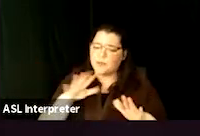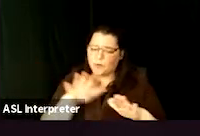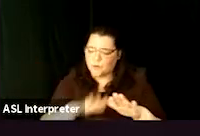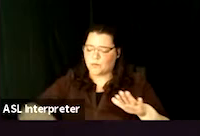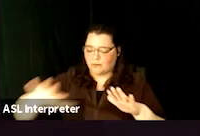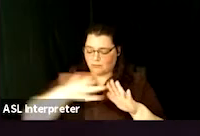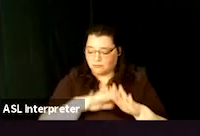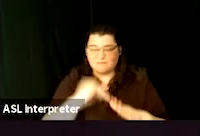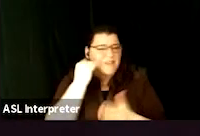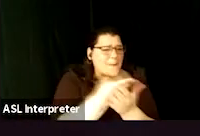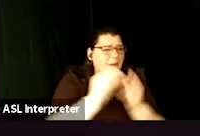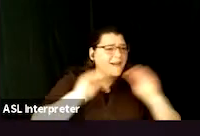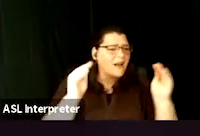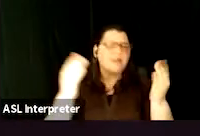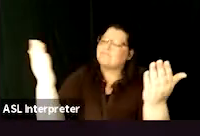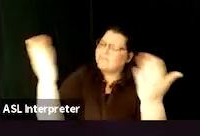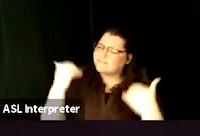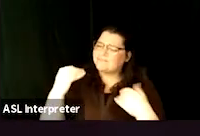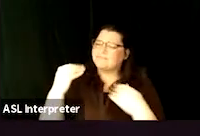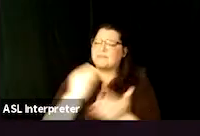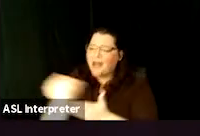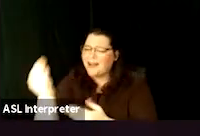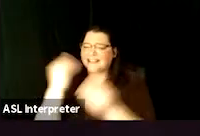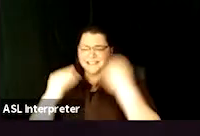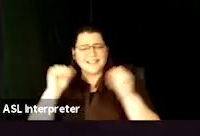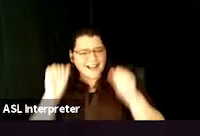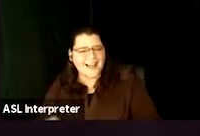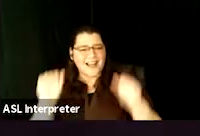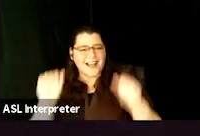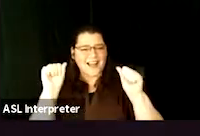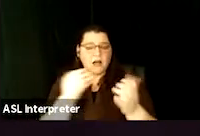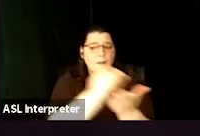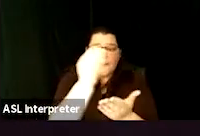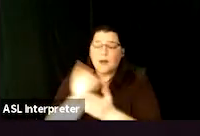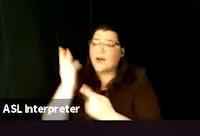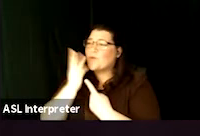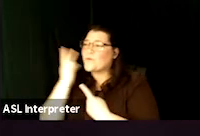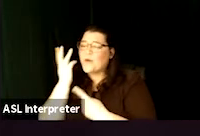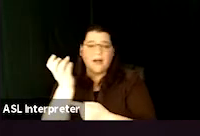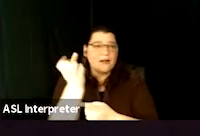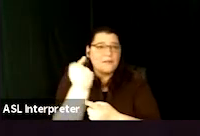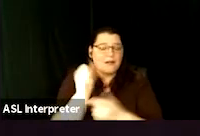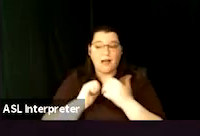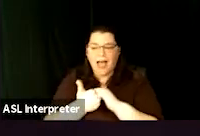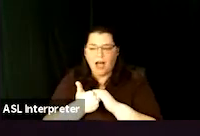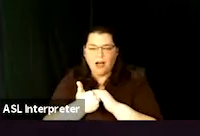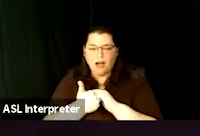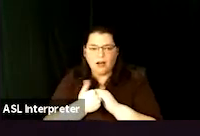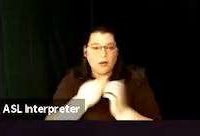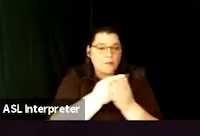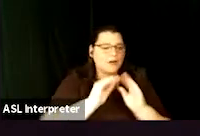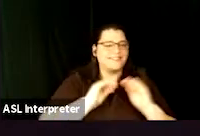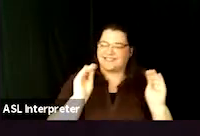Come buy wine and milk without money and without price. Why do you spend your money for that which is not